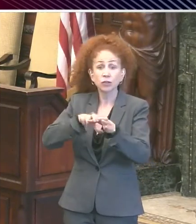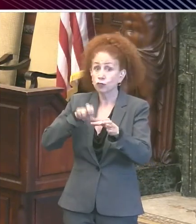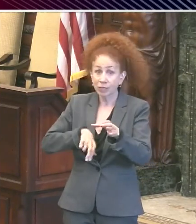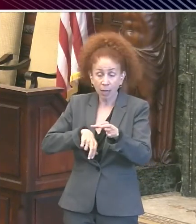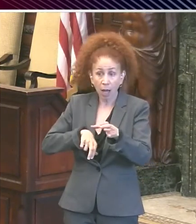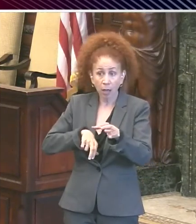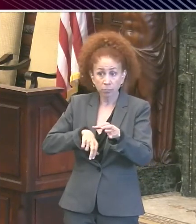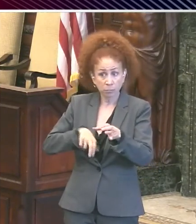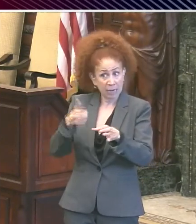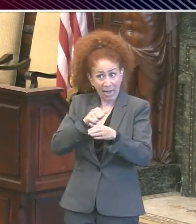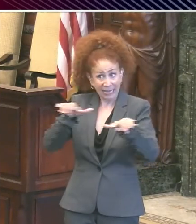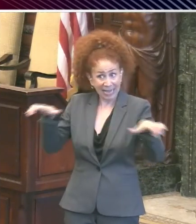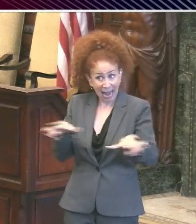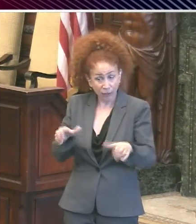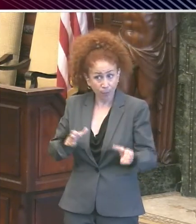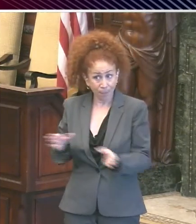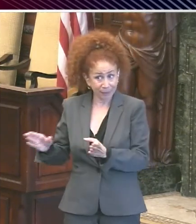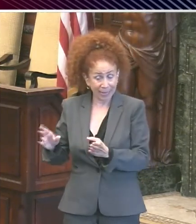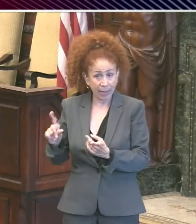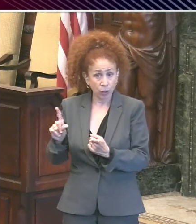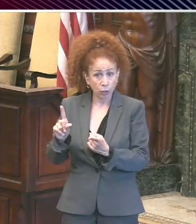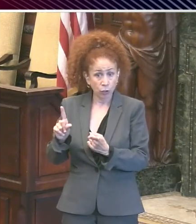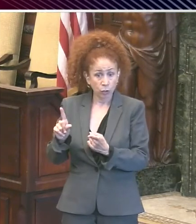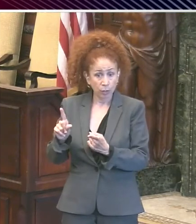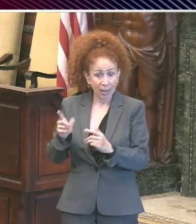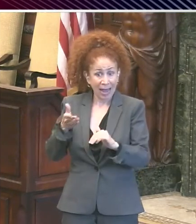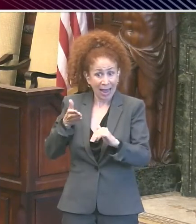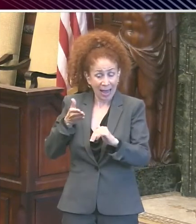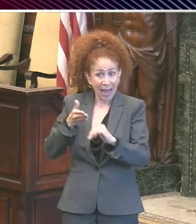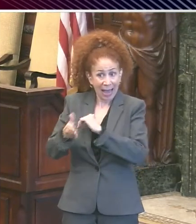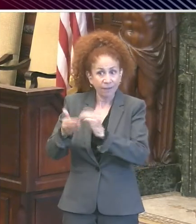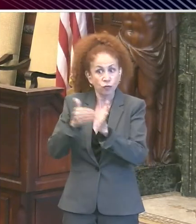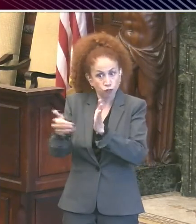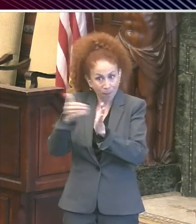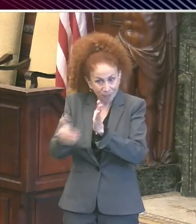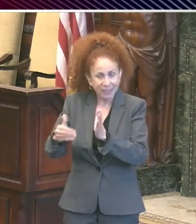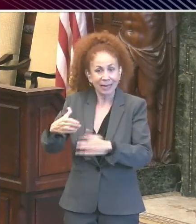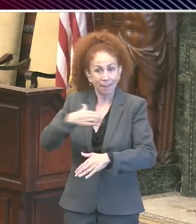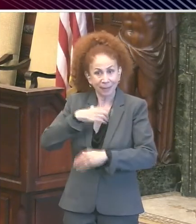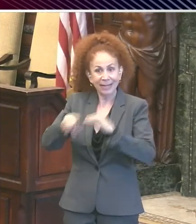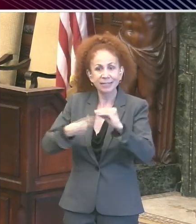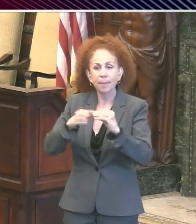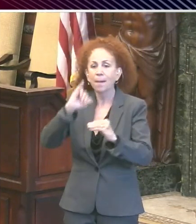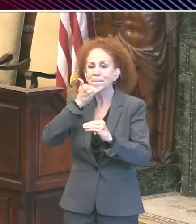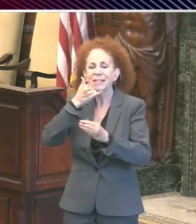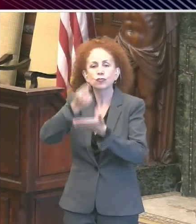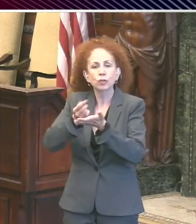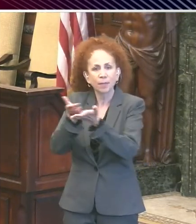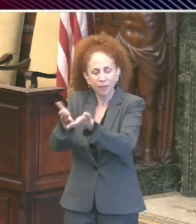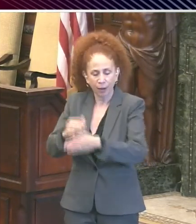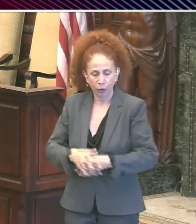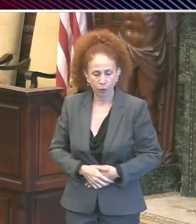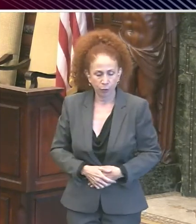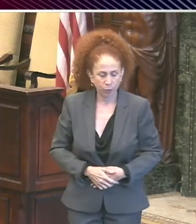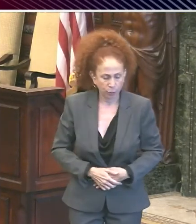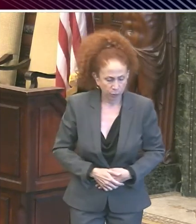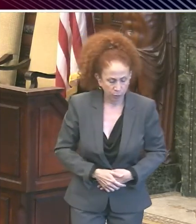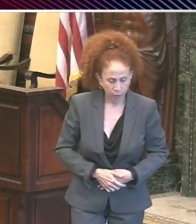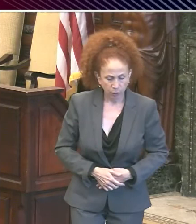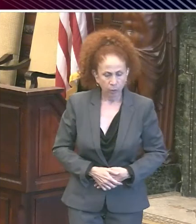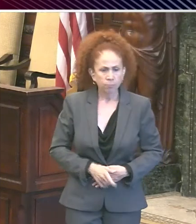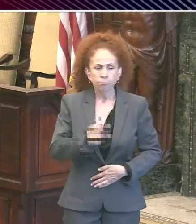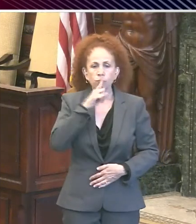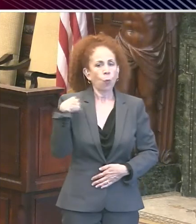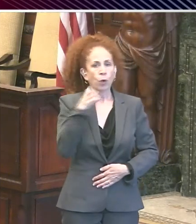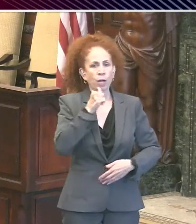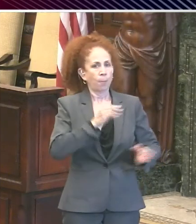resign, is there any action being planned to take after repeated complaints from Black workers over mistreatment there? So I don't think we're